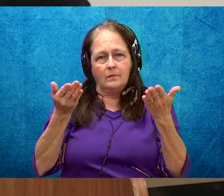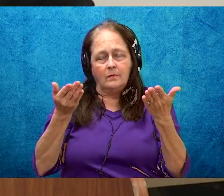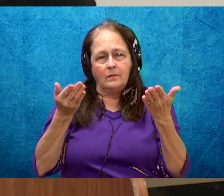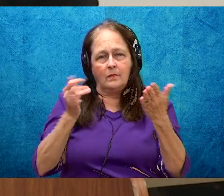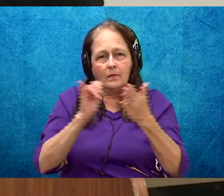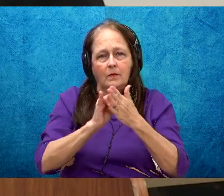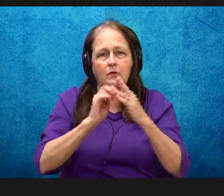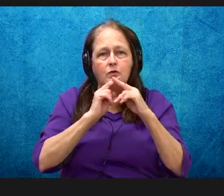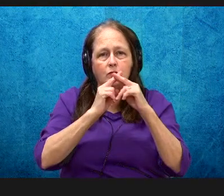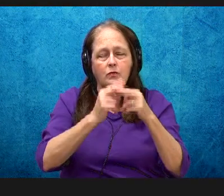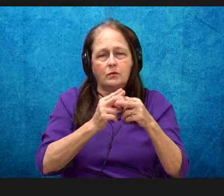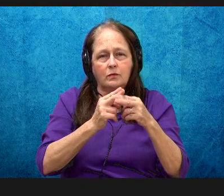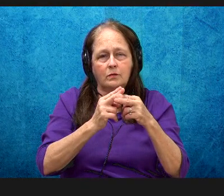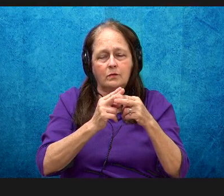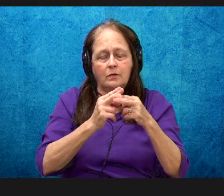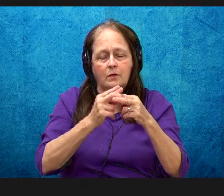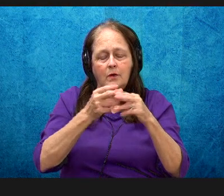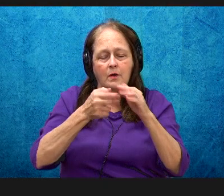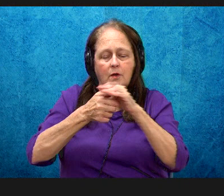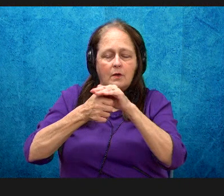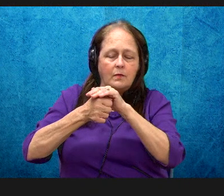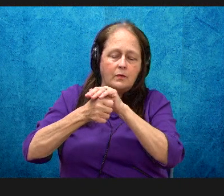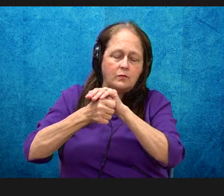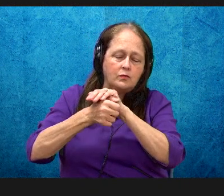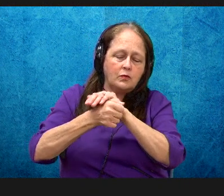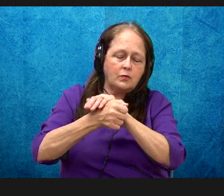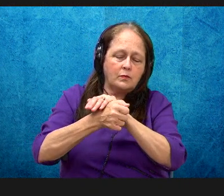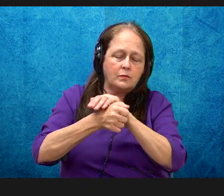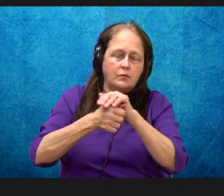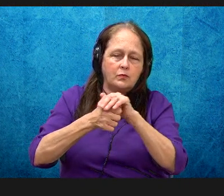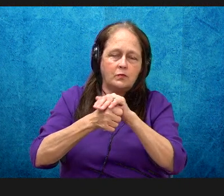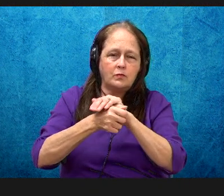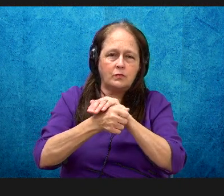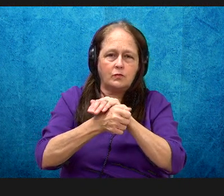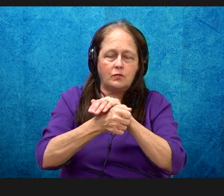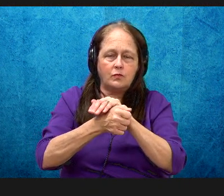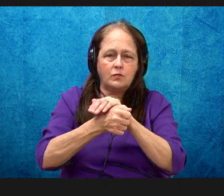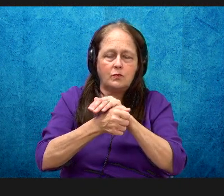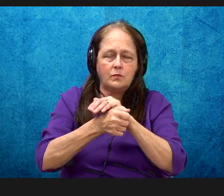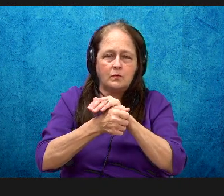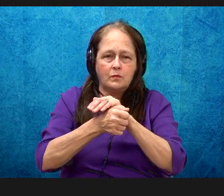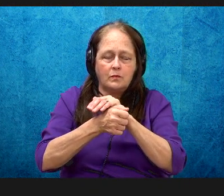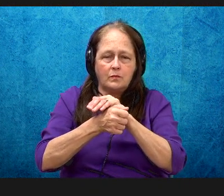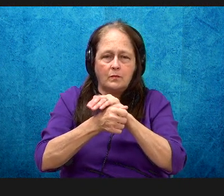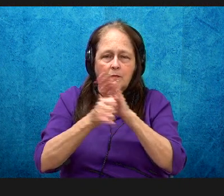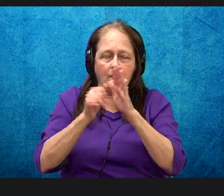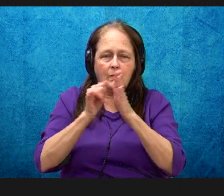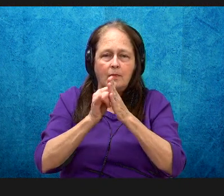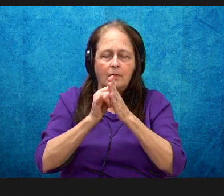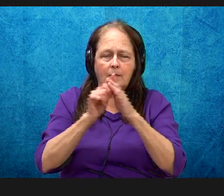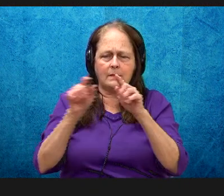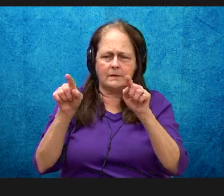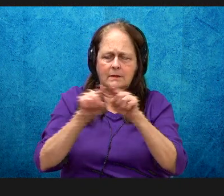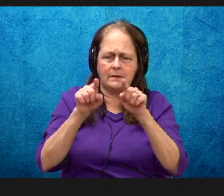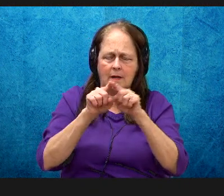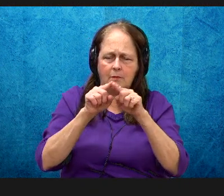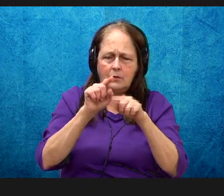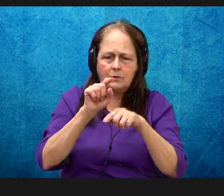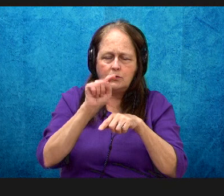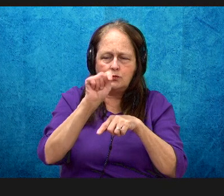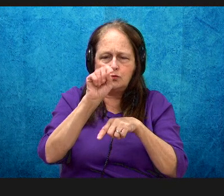It is called The Tortoise versus Turtles. Sounds like the same thing to me, doesn't